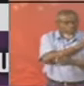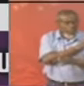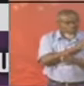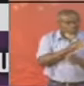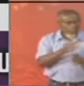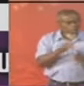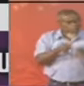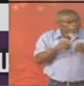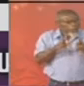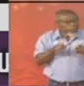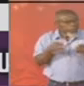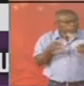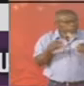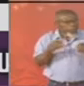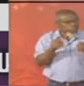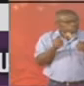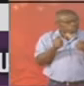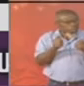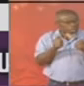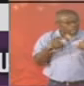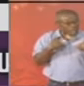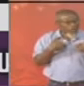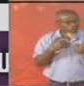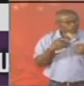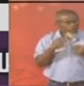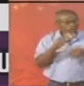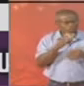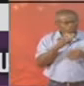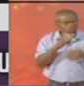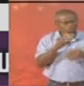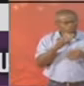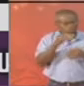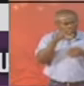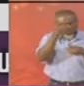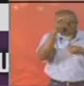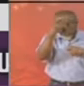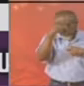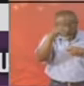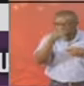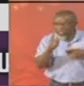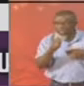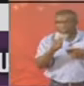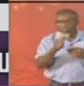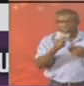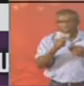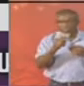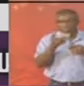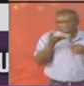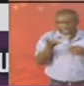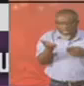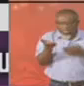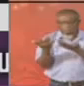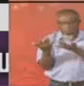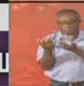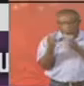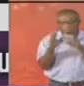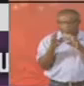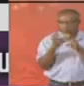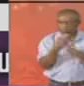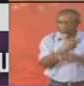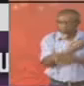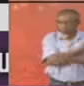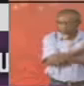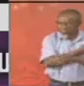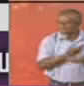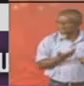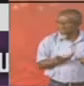chronic illness are out there potentially to be vaccinated? And as well,